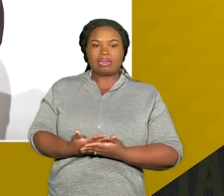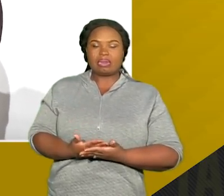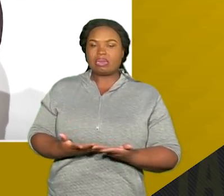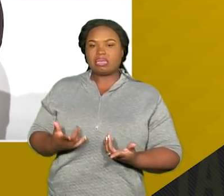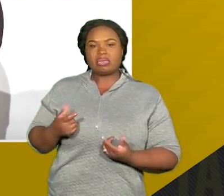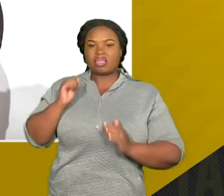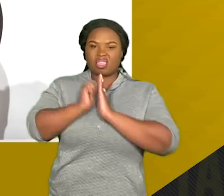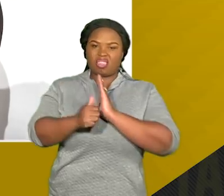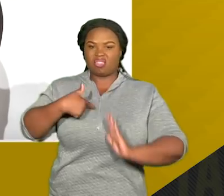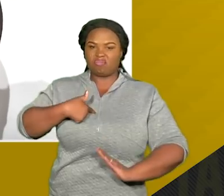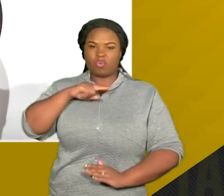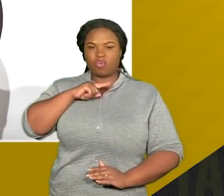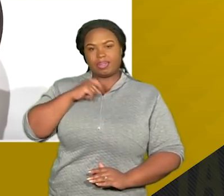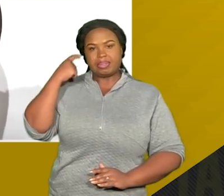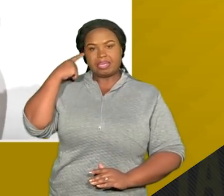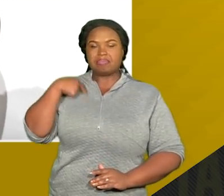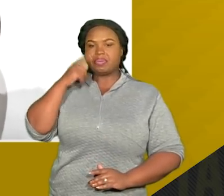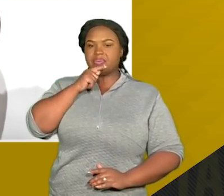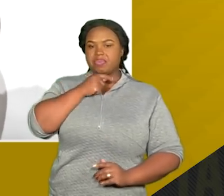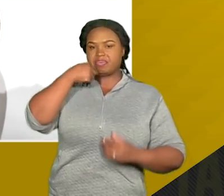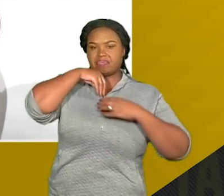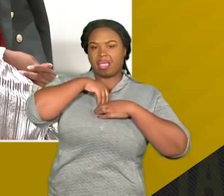anything that they want to because they think that I'm bewitched.